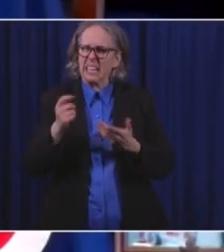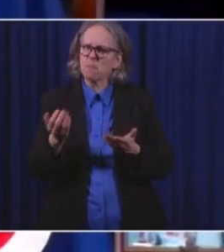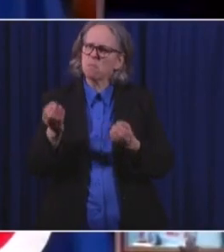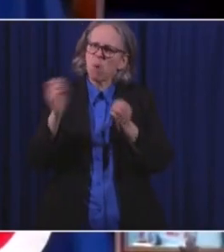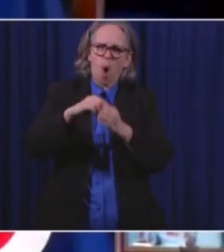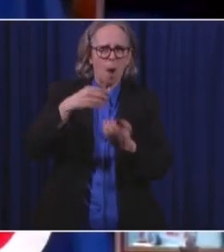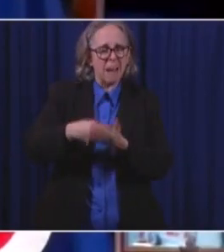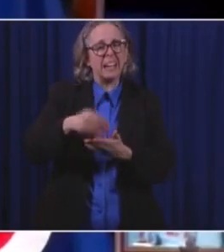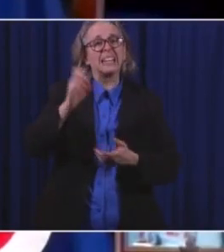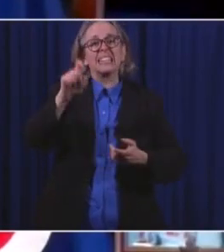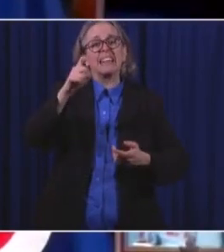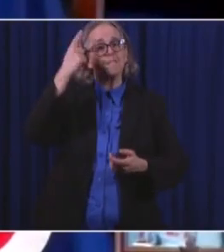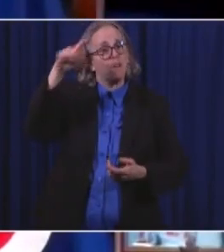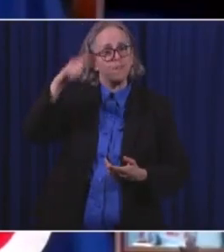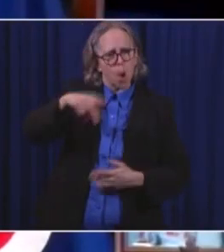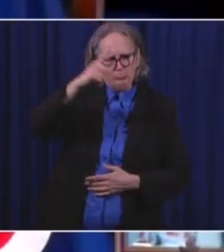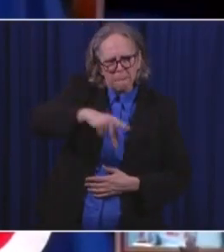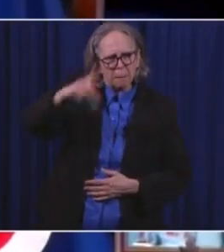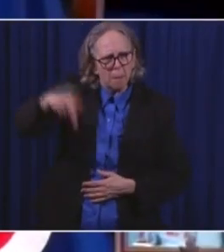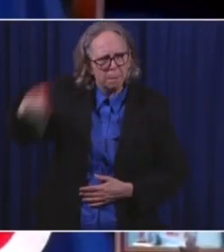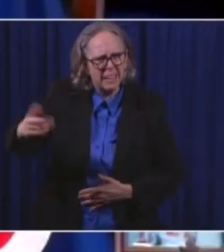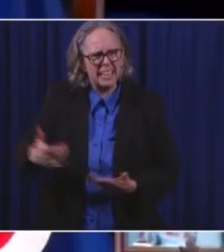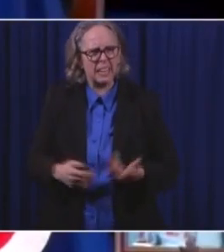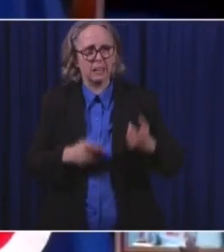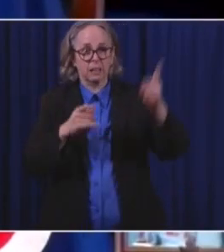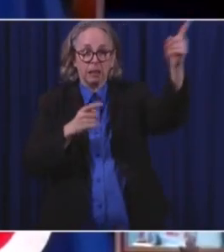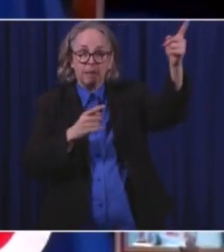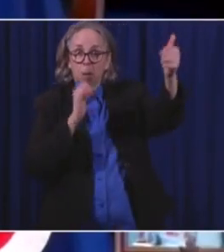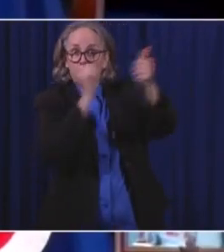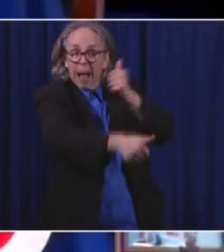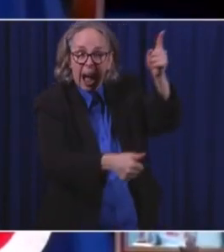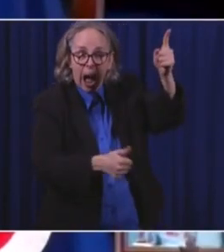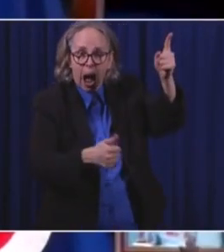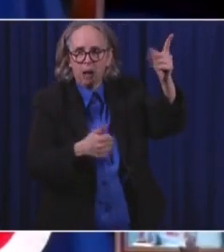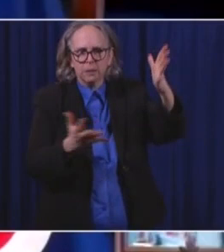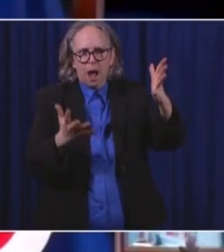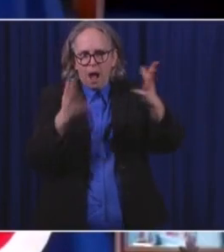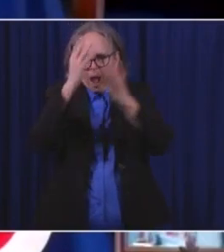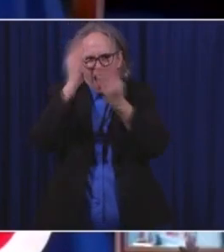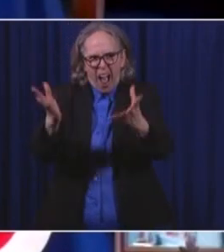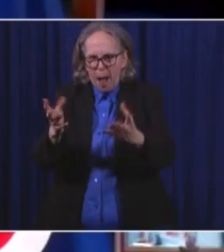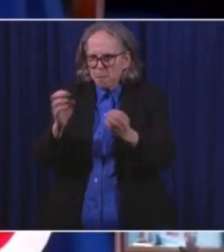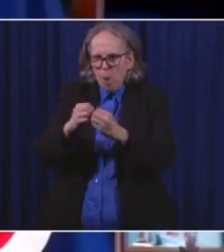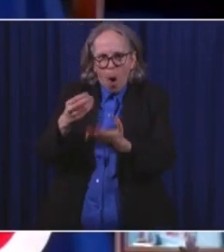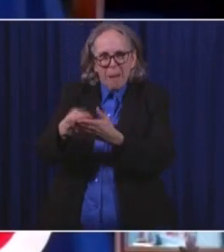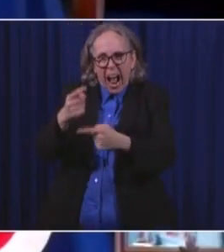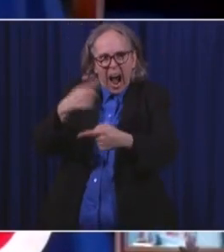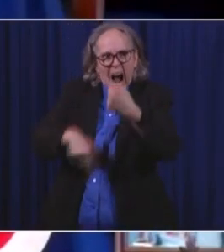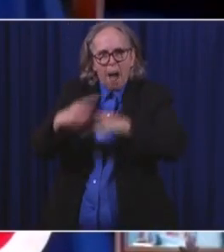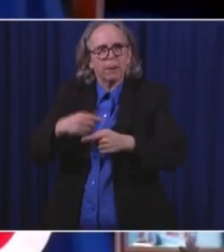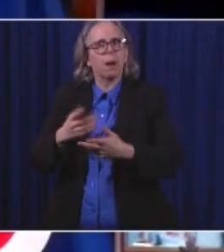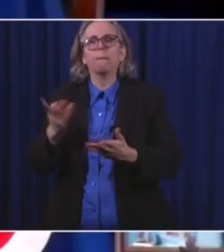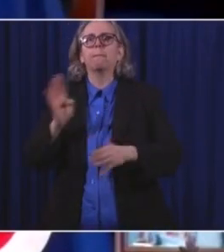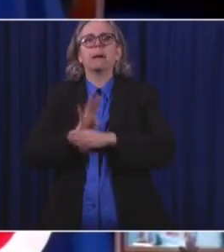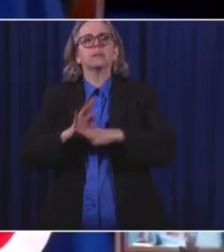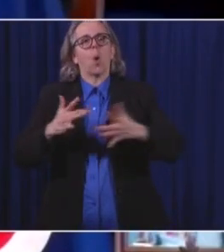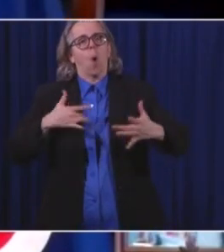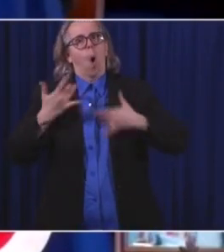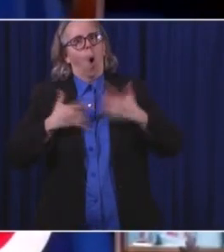and businesses knew they had that lifeline, that would be fantastic. But just know that those dollars are landing in the bank accounts of